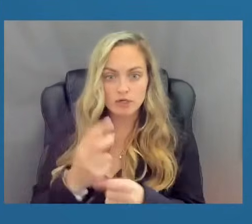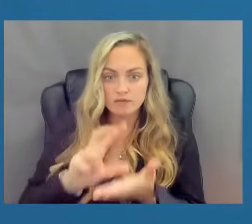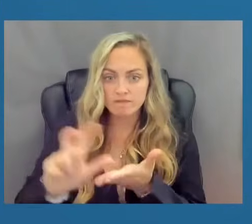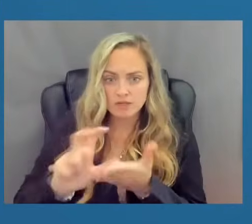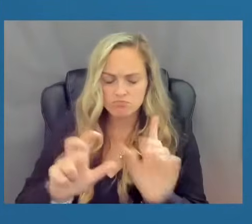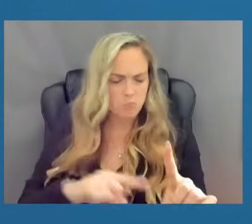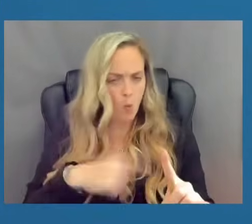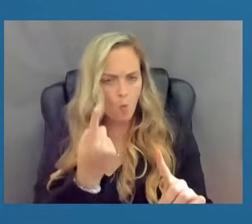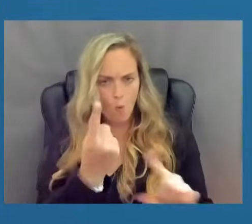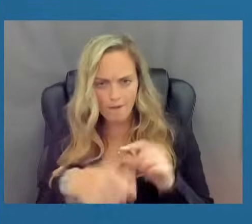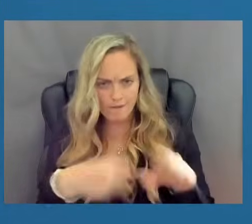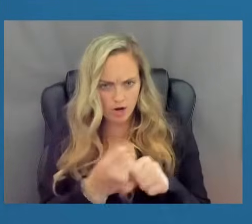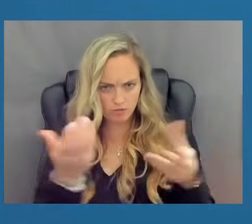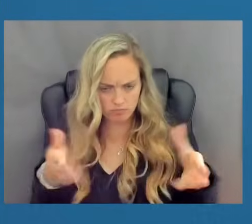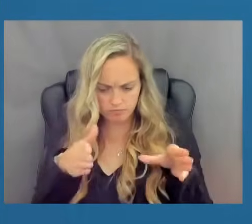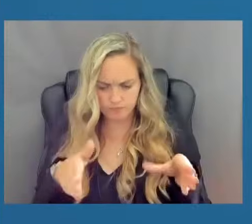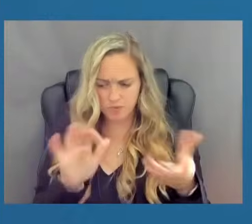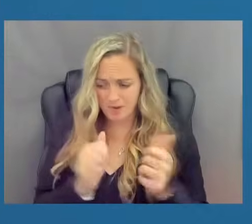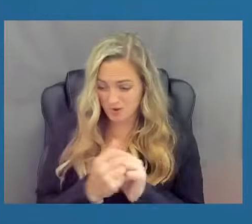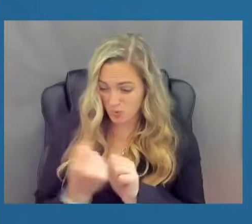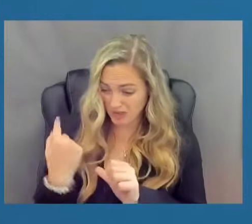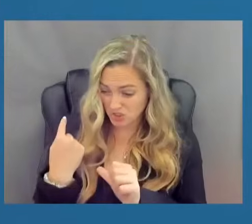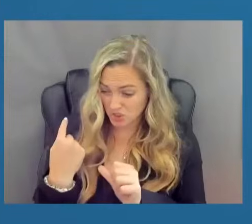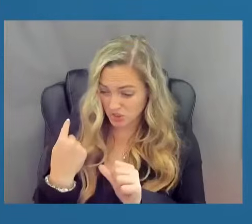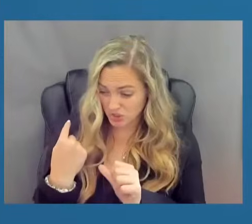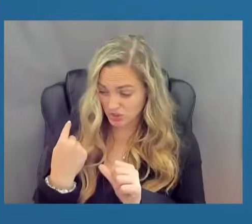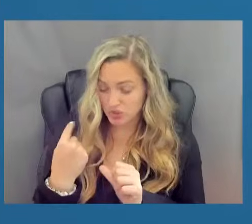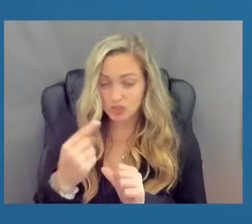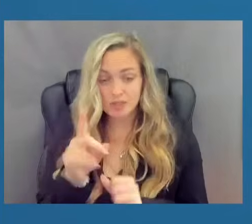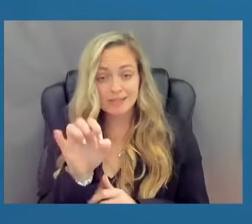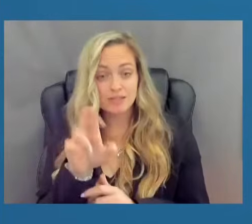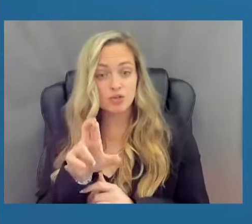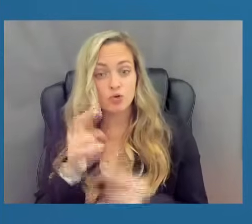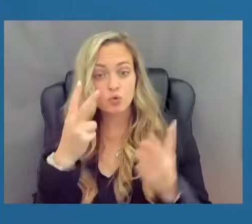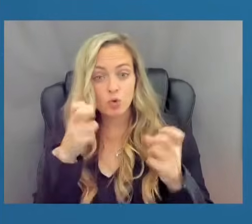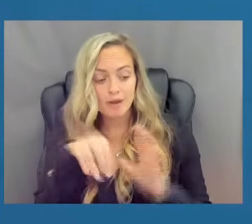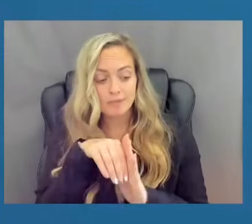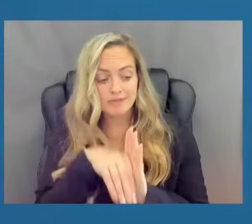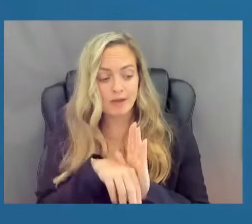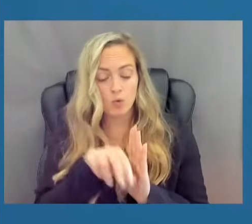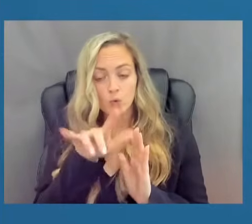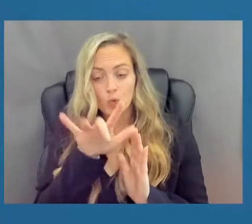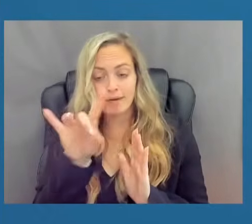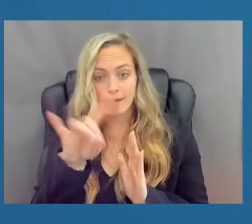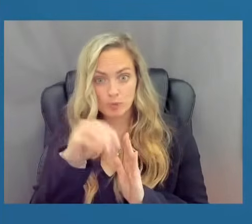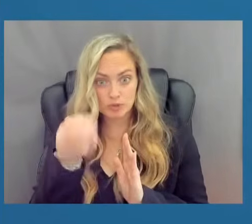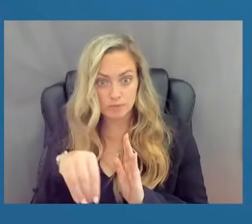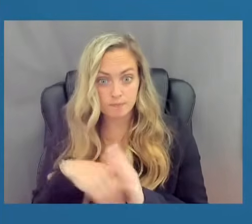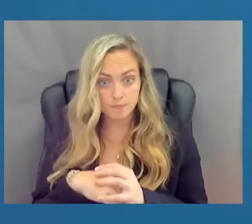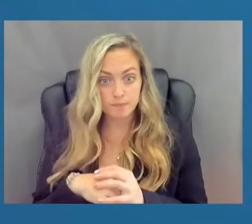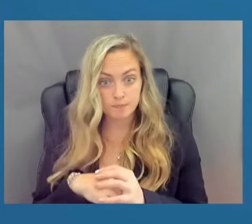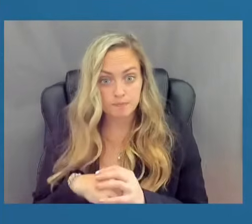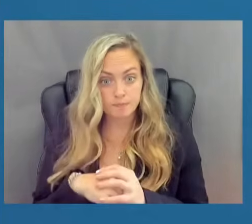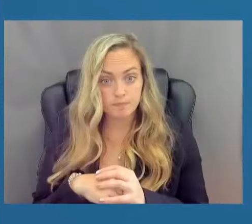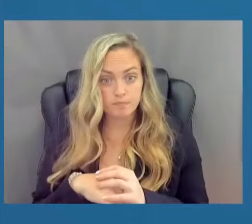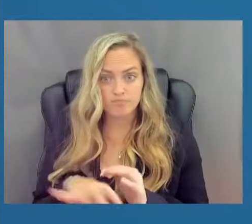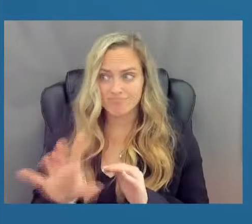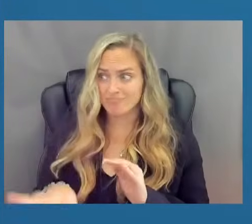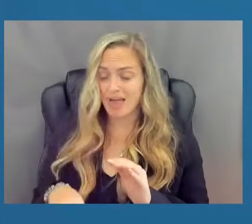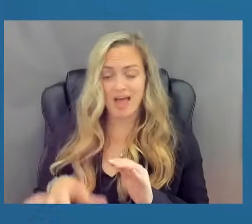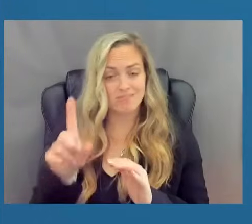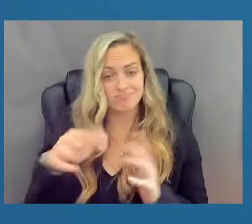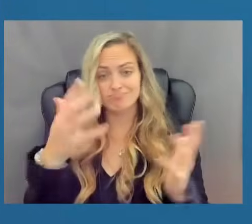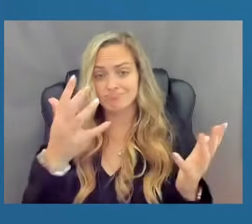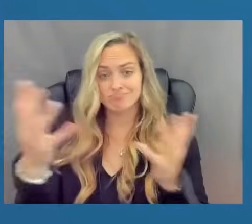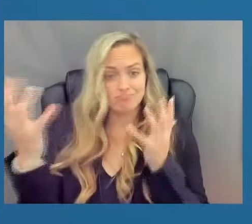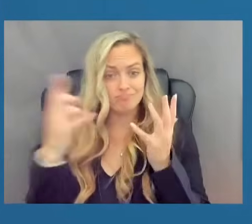year, just compared to last year, Syracuse crime is down 28%. I mean, that deserves a round of applause for the